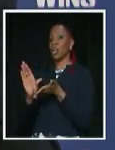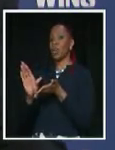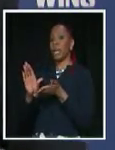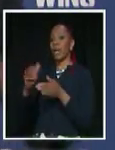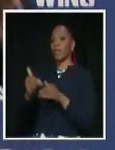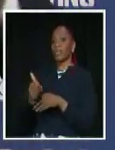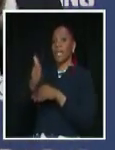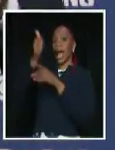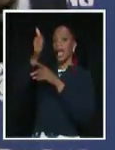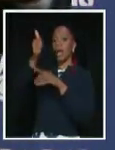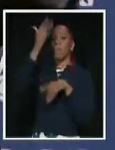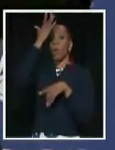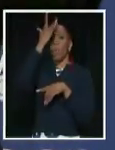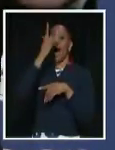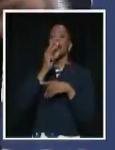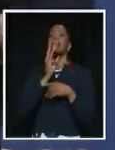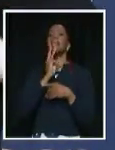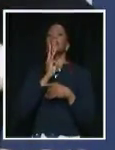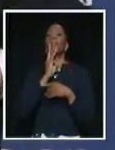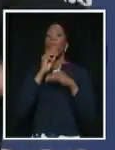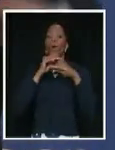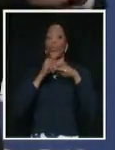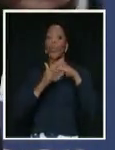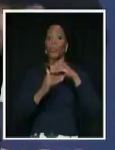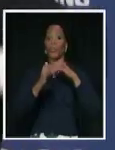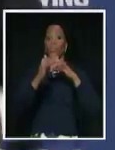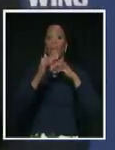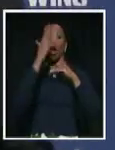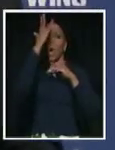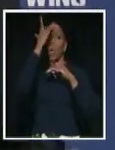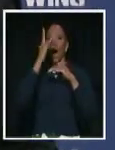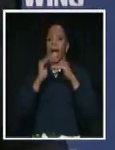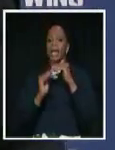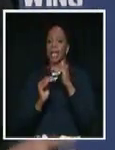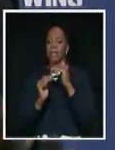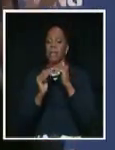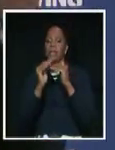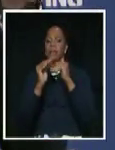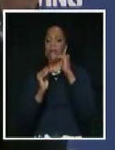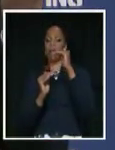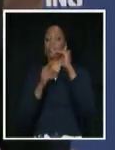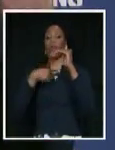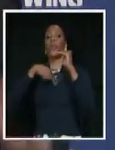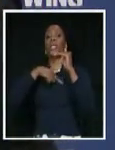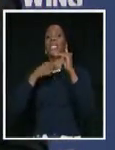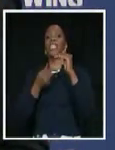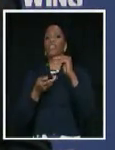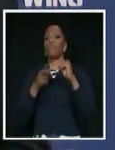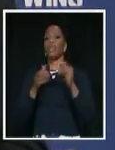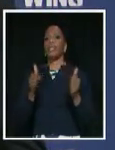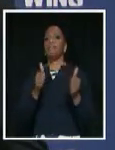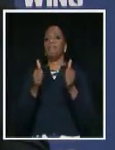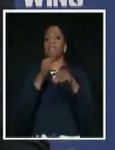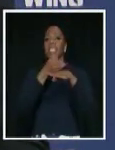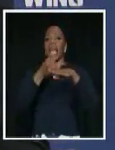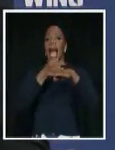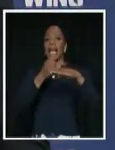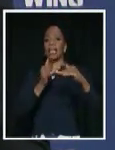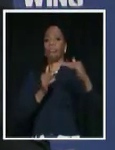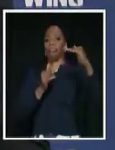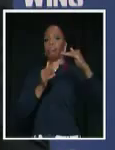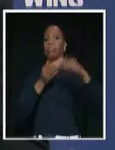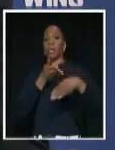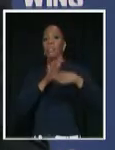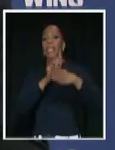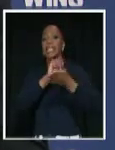flooding had a problem is at the very tip of the island, it came in, and it came in at a lower level. We need to build up the entire island to protect our assets